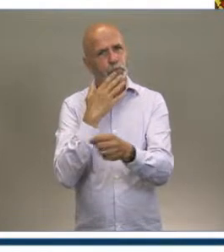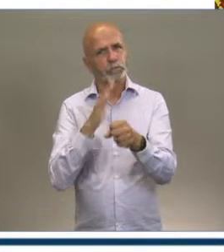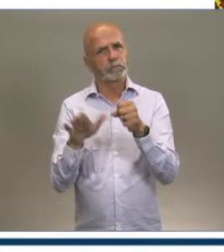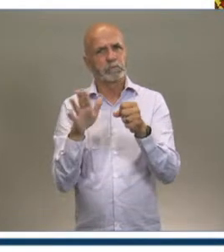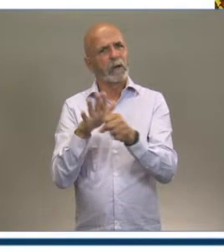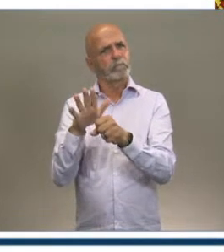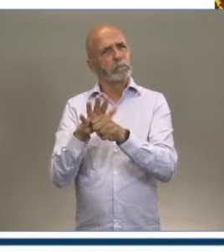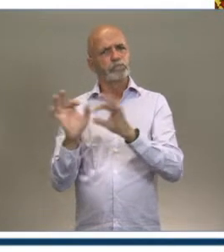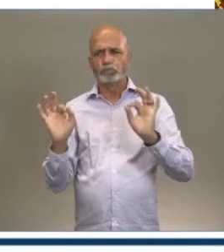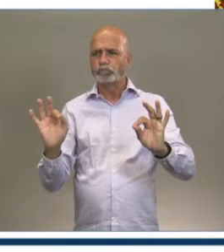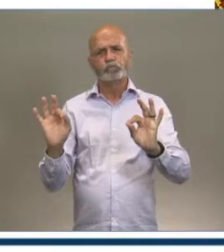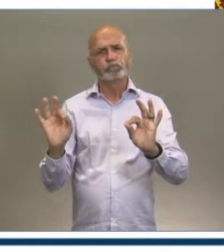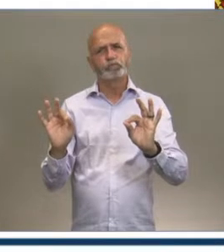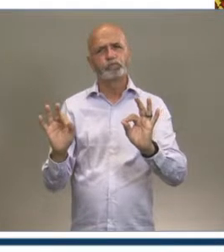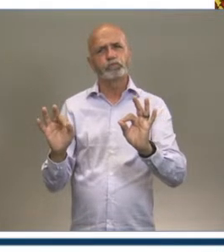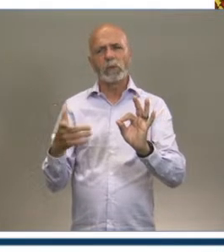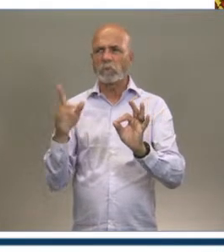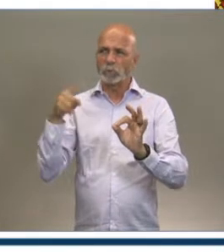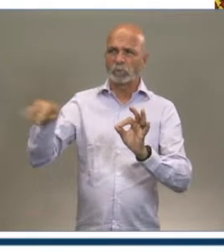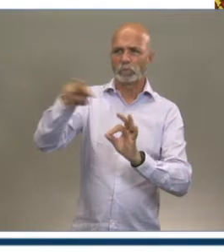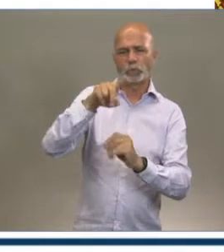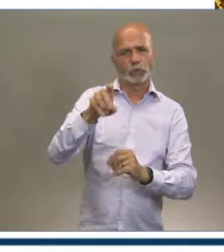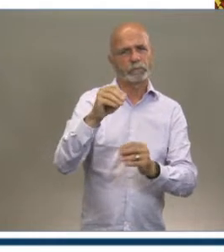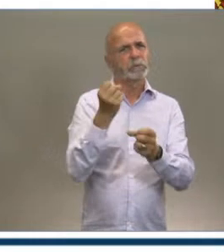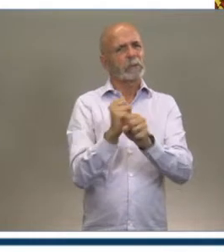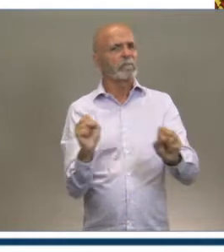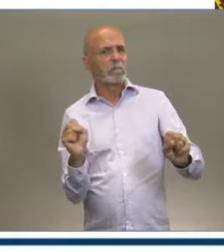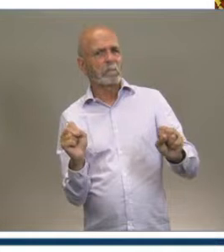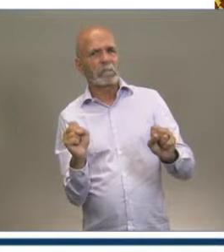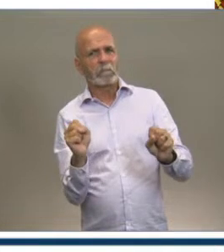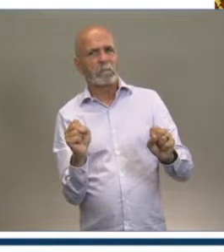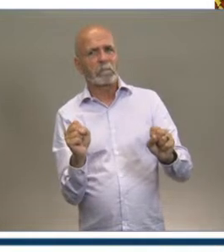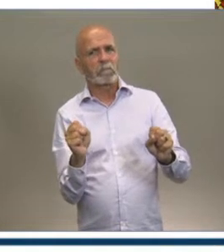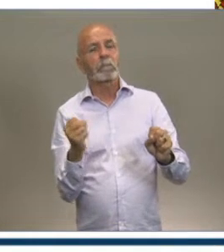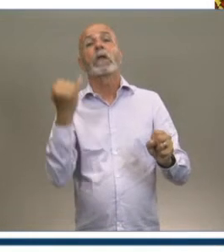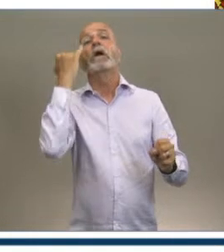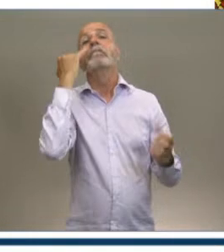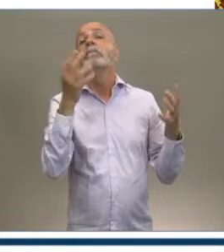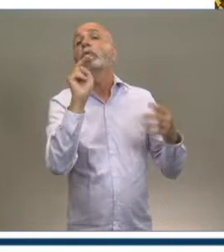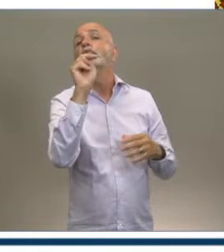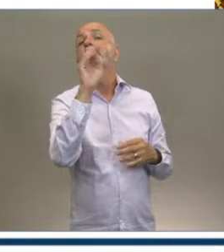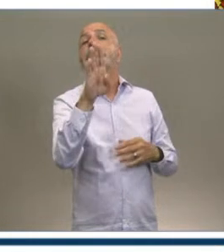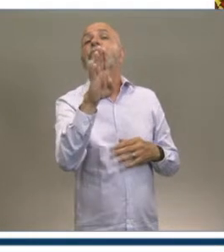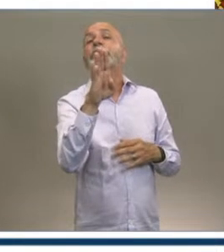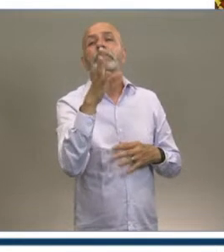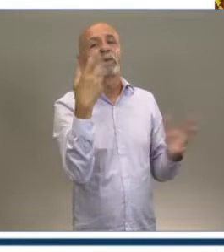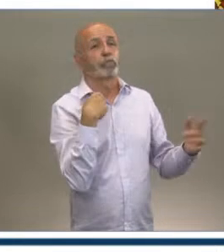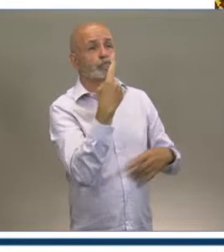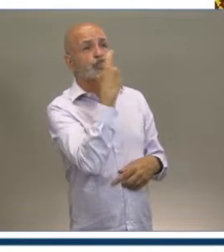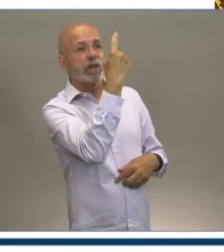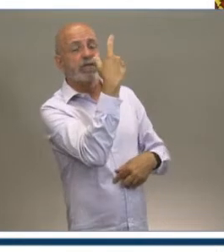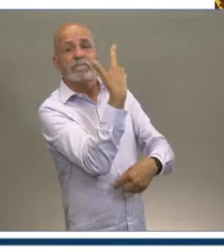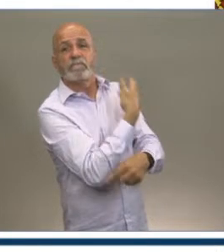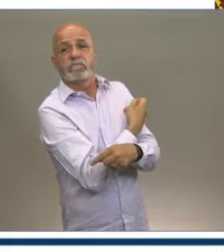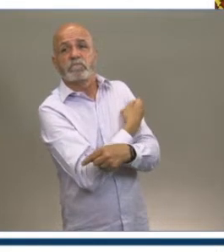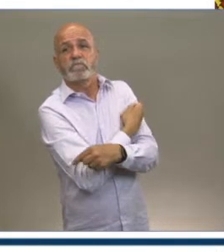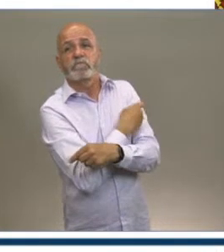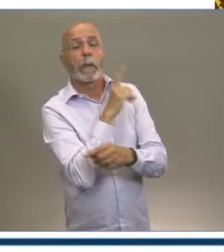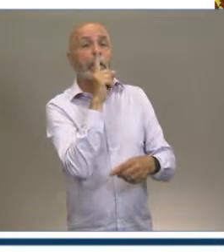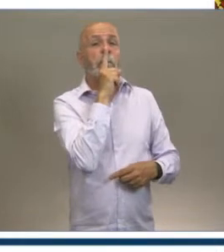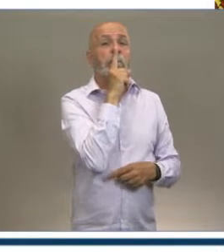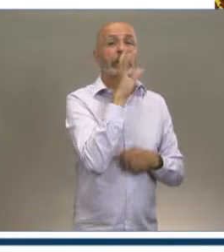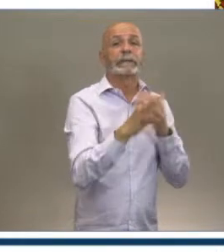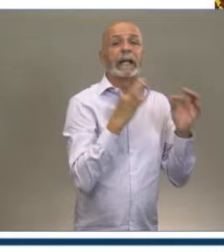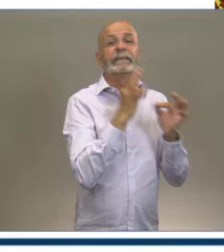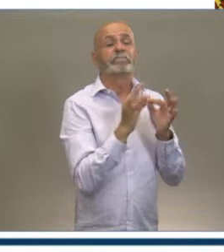be able to change it to single-dose New Brunswickers getting tested at the border instead of having them quarantined? Was something like that considered